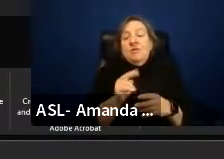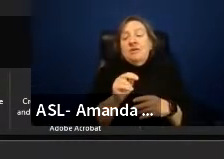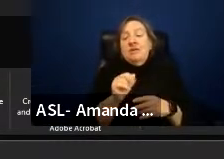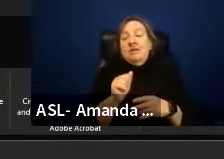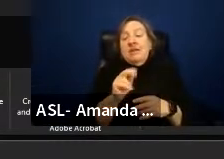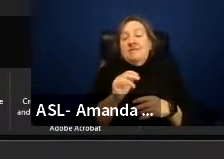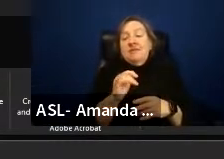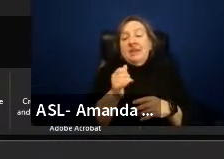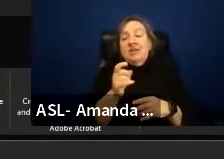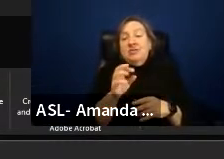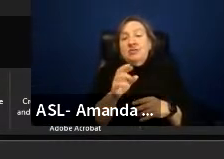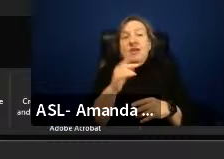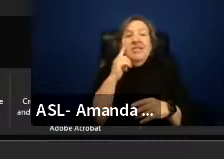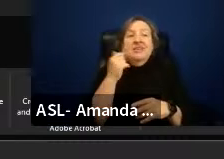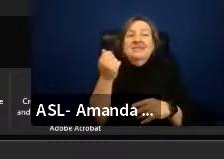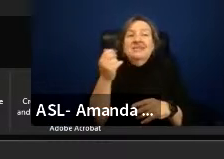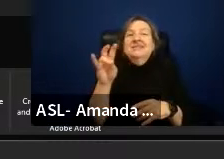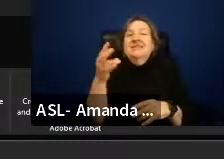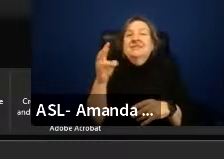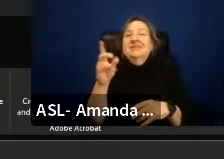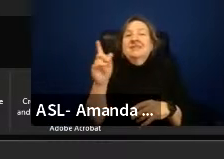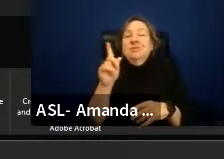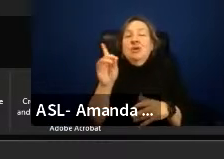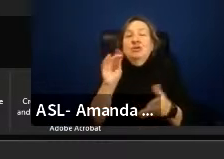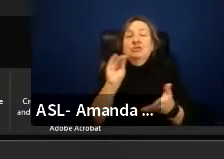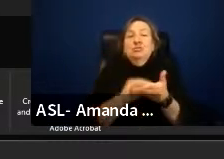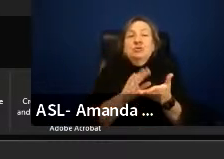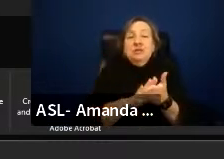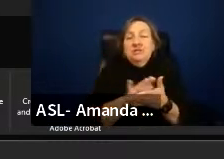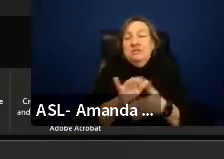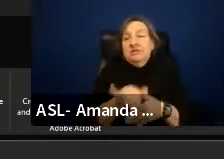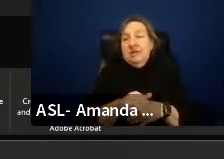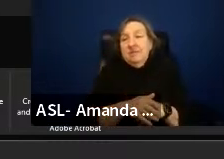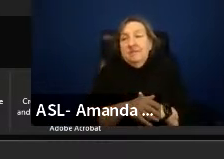piece, that I think 17 would be the great one for us to dig into that.